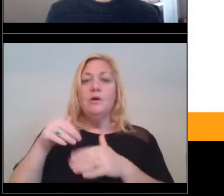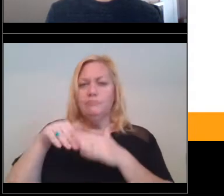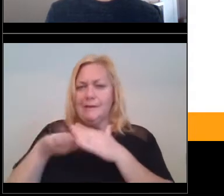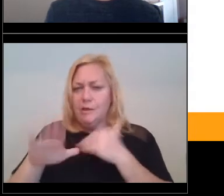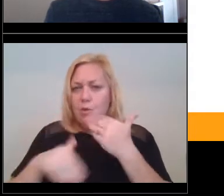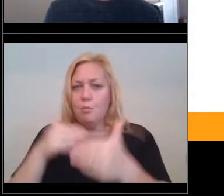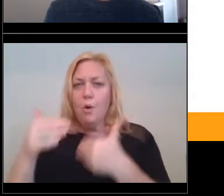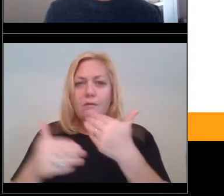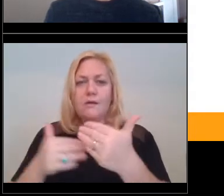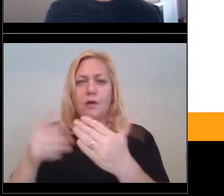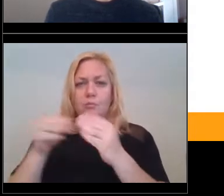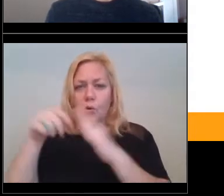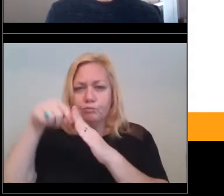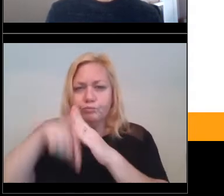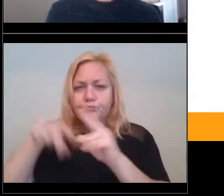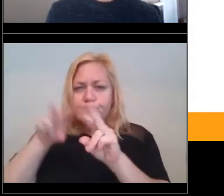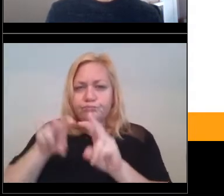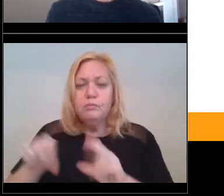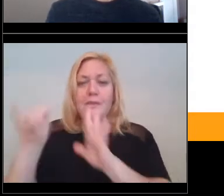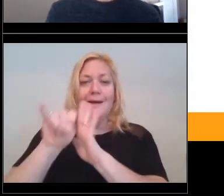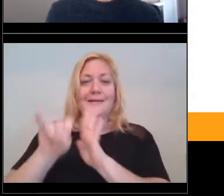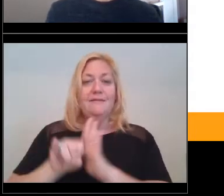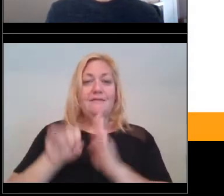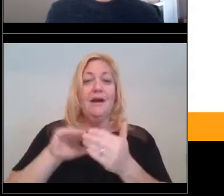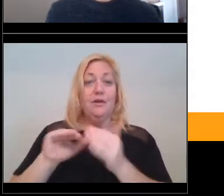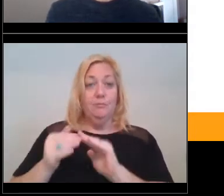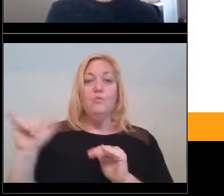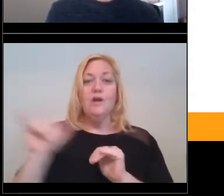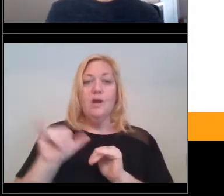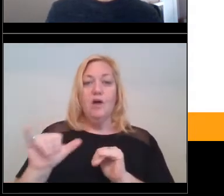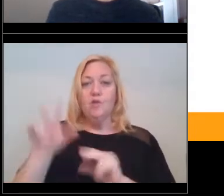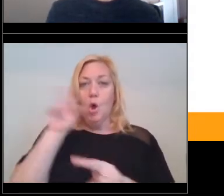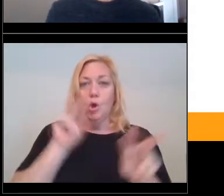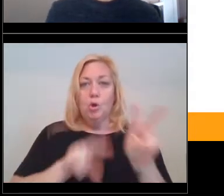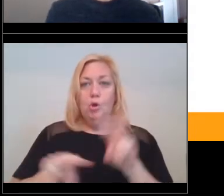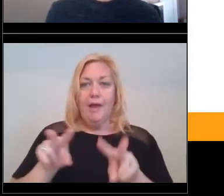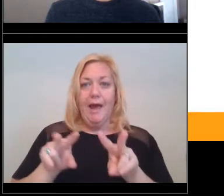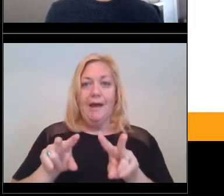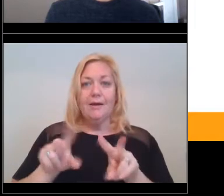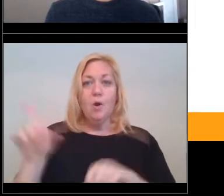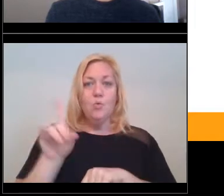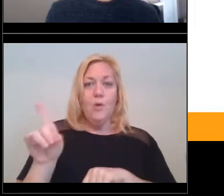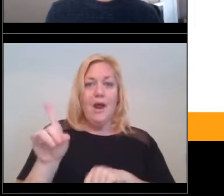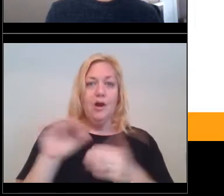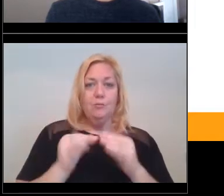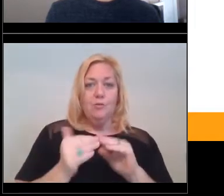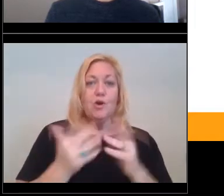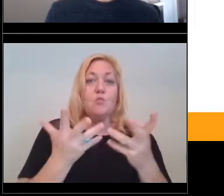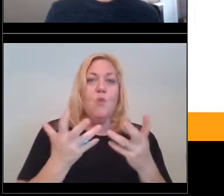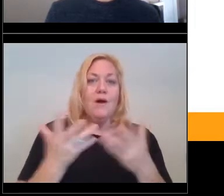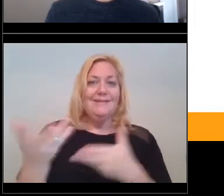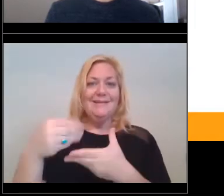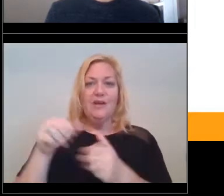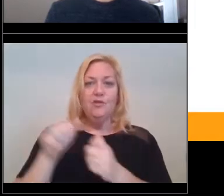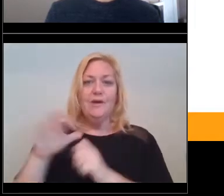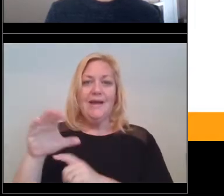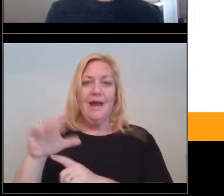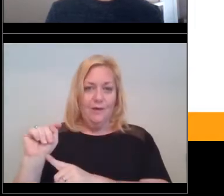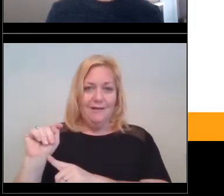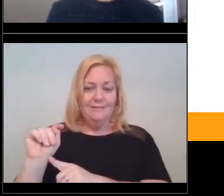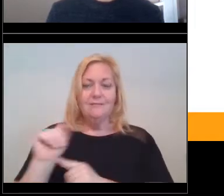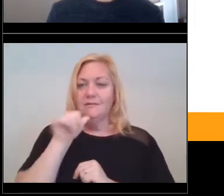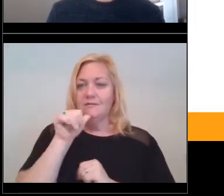process of identifying communities, that we would also look at where community wants to engage with Caltrans. So it's not,